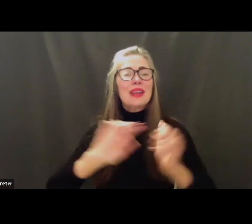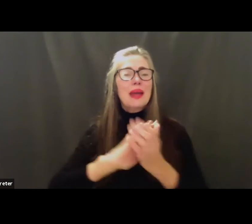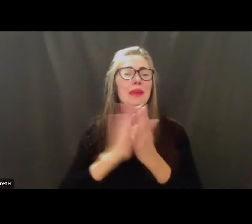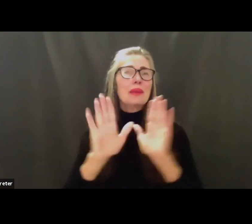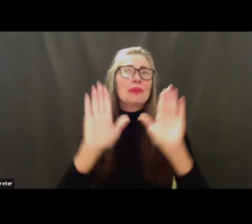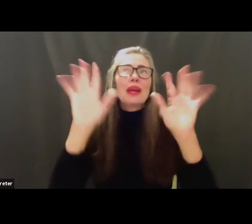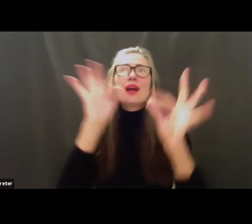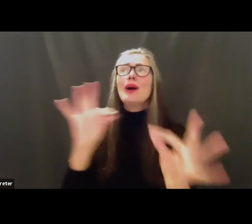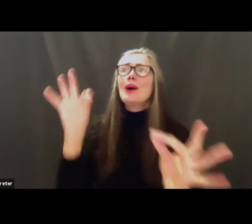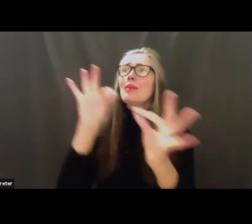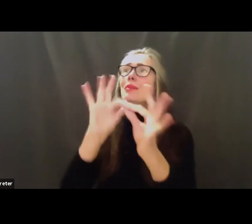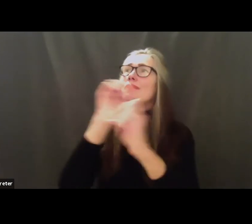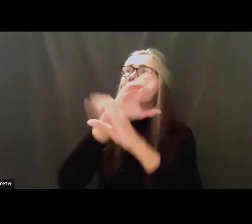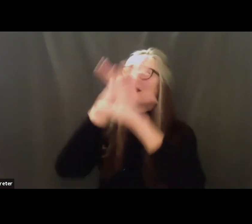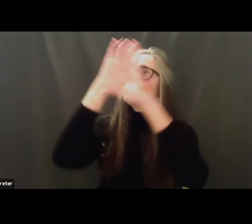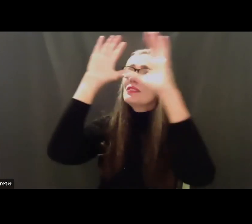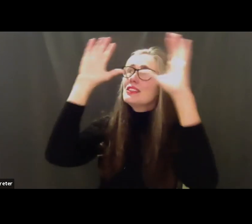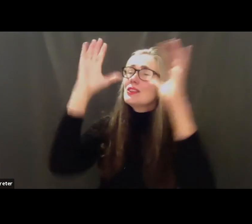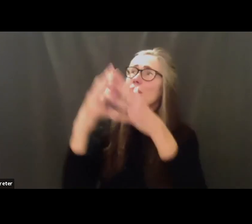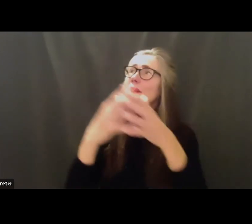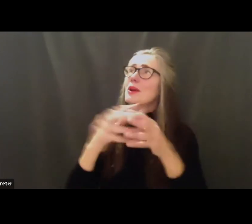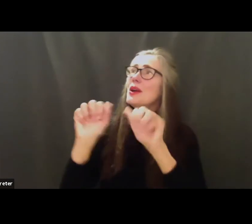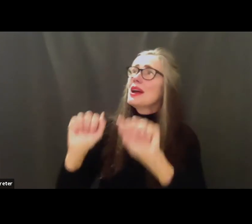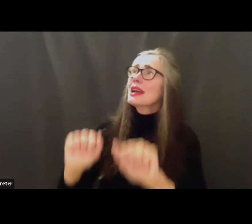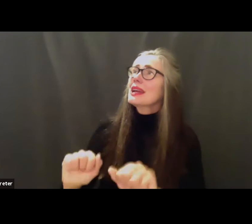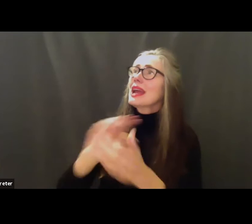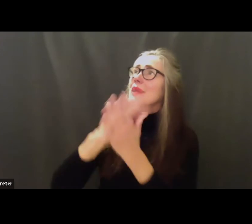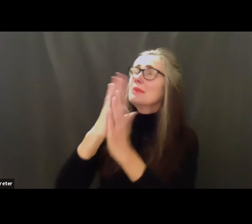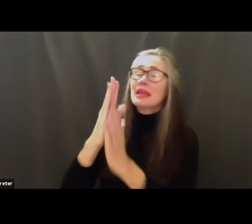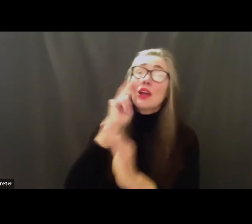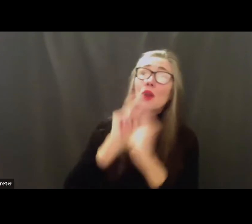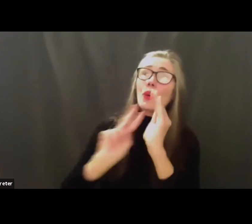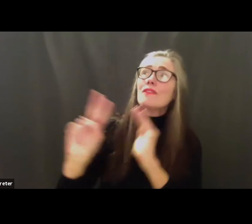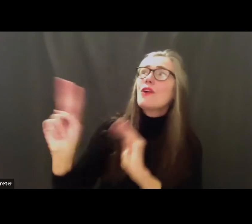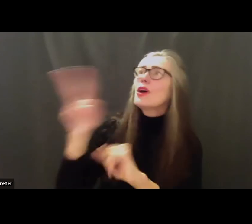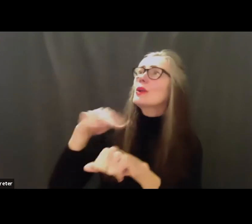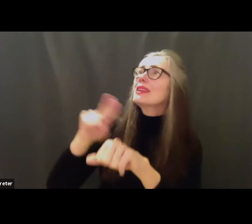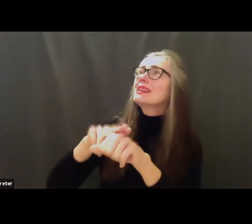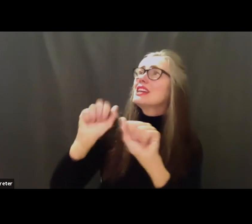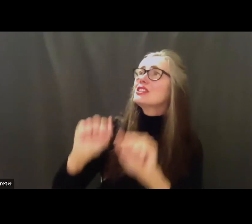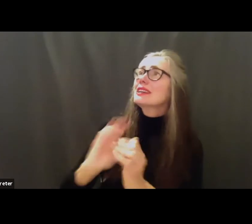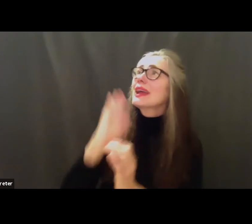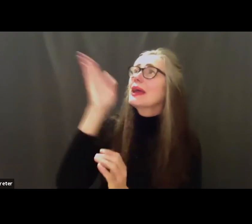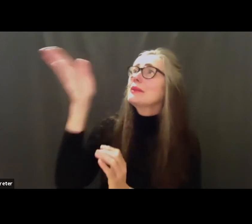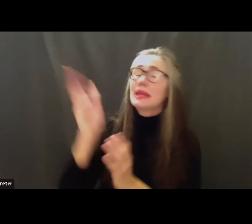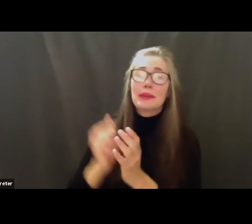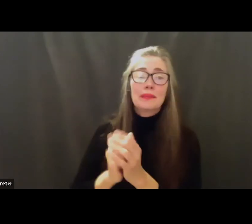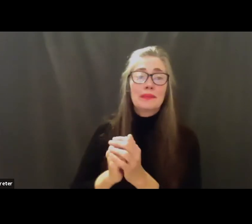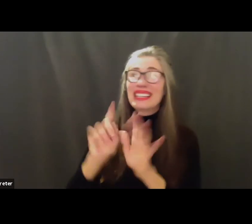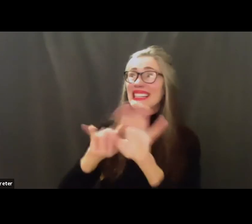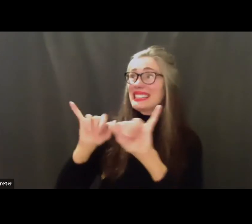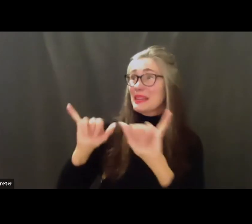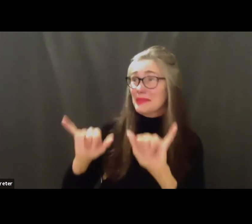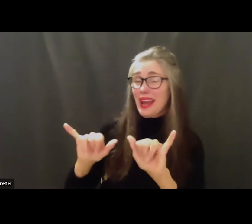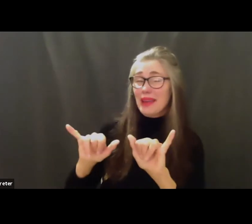utopian vision of what the nation might be, so they're forward-looking, even as they also